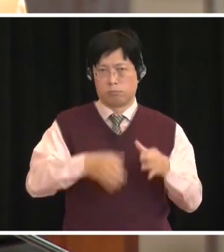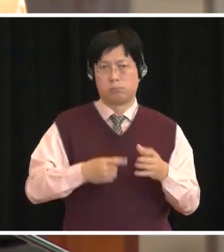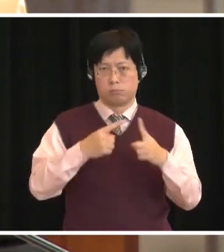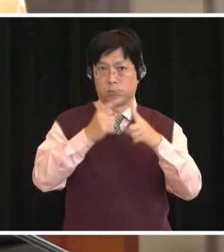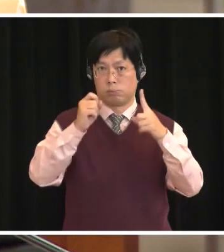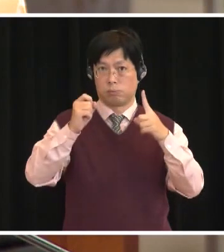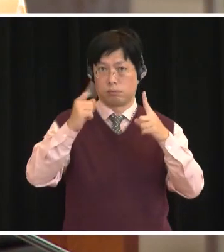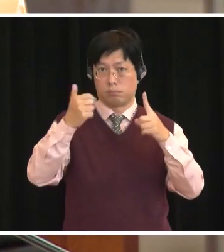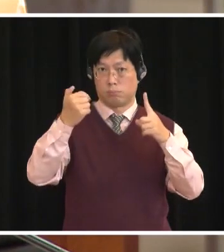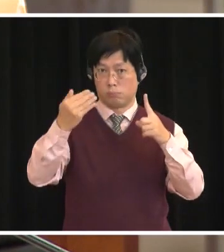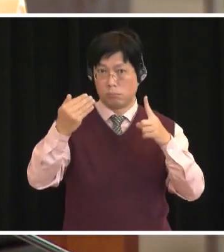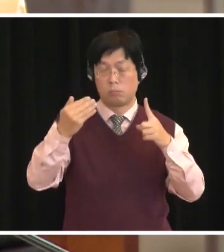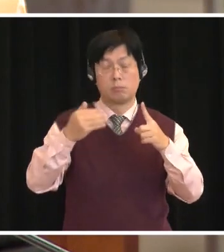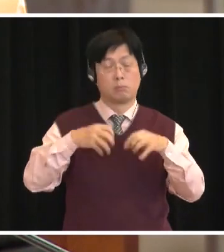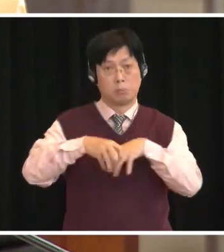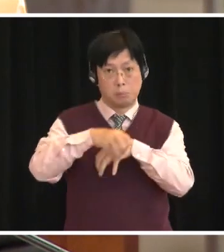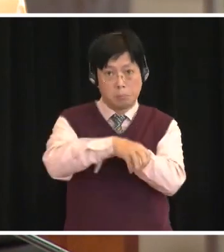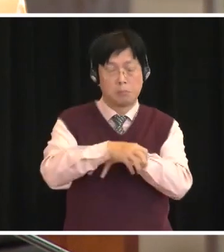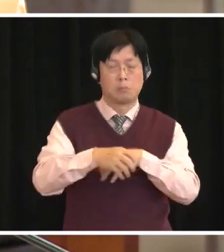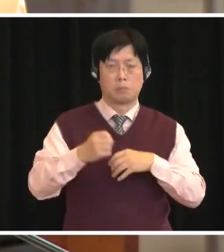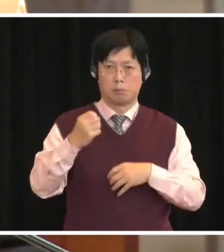officers. We have